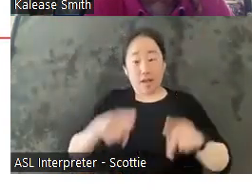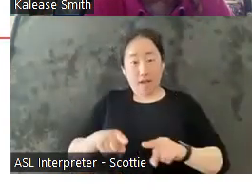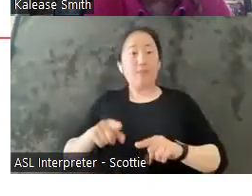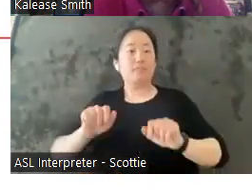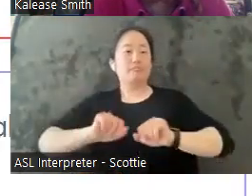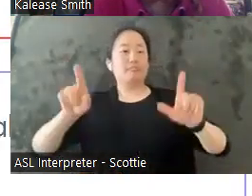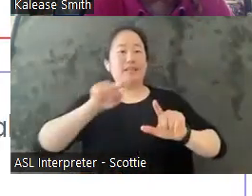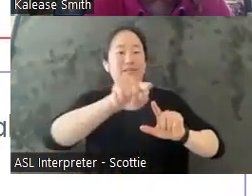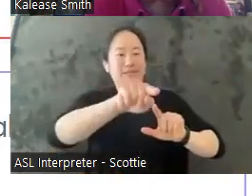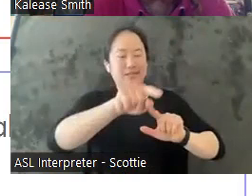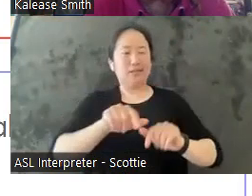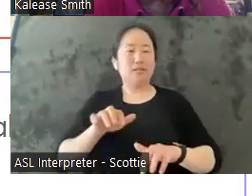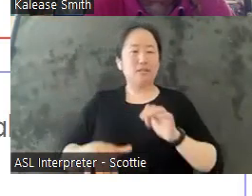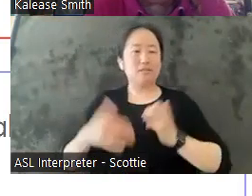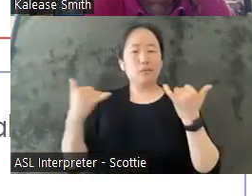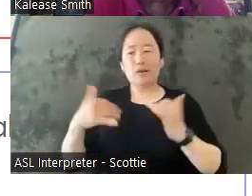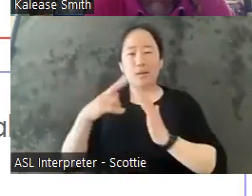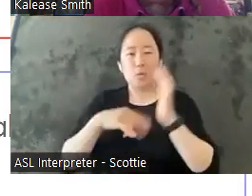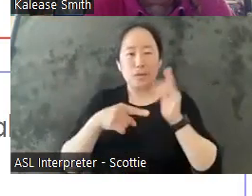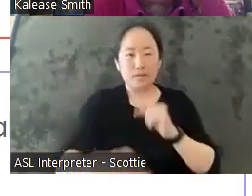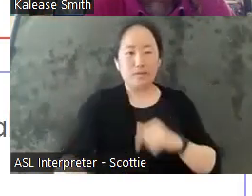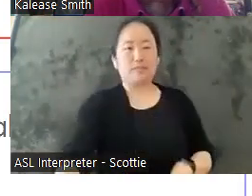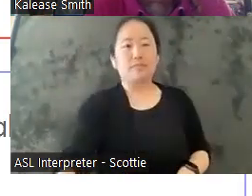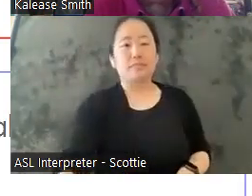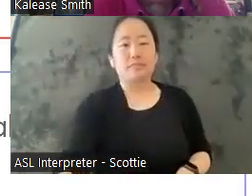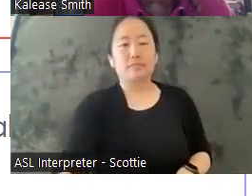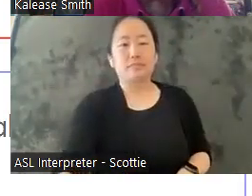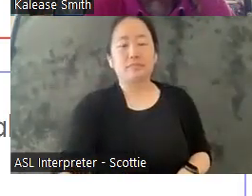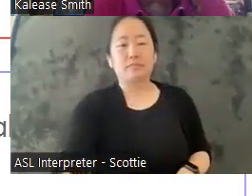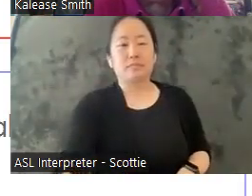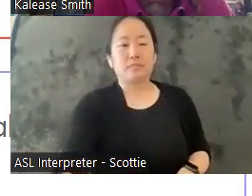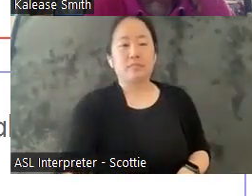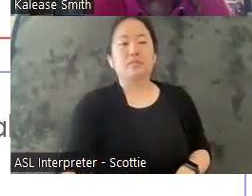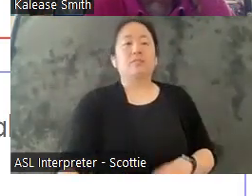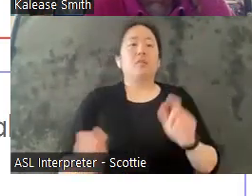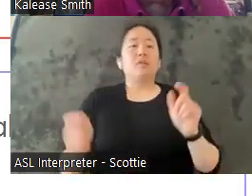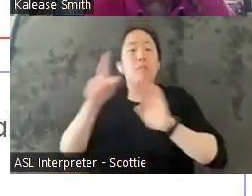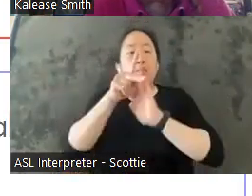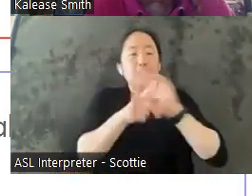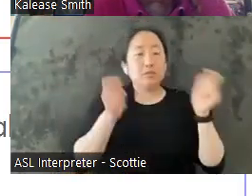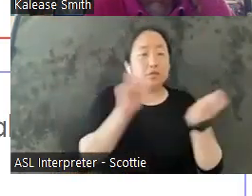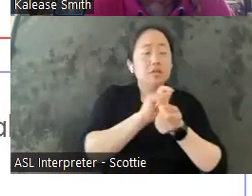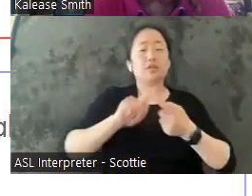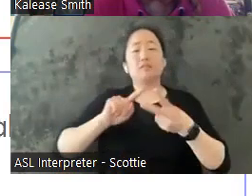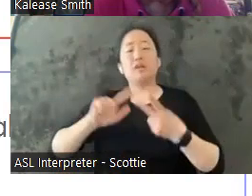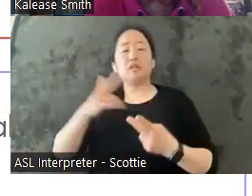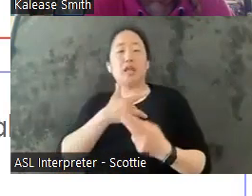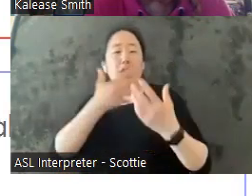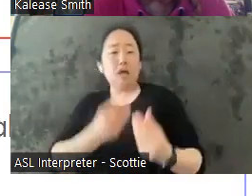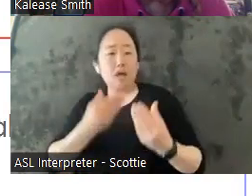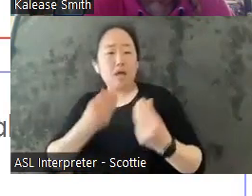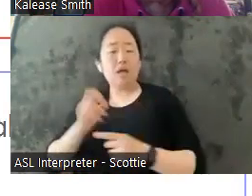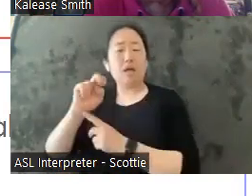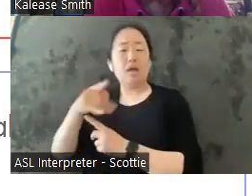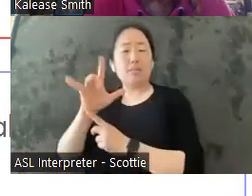One person said changes in policy. One person said empathy, listen, and patience. Another one related to policy, one person said